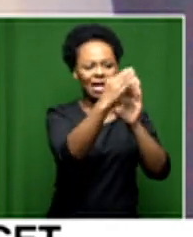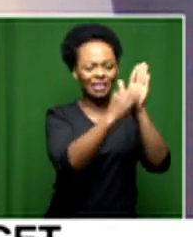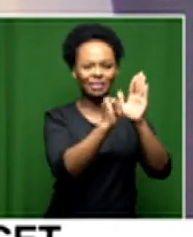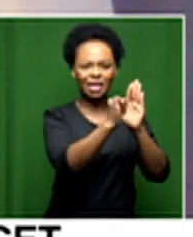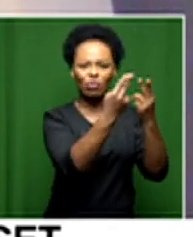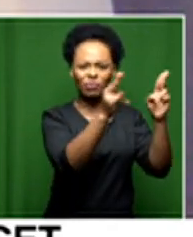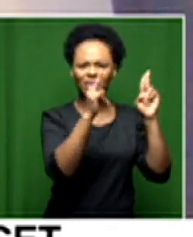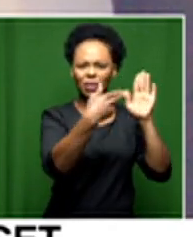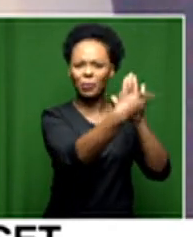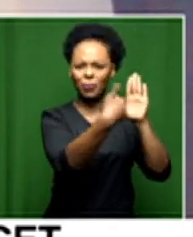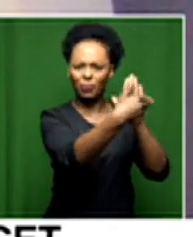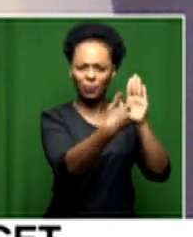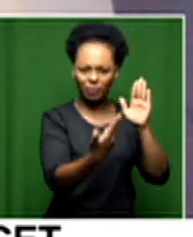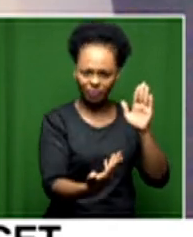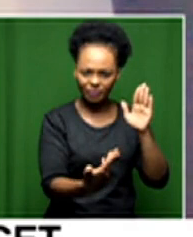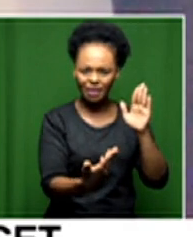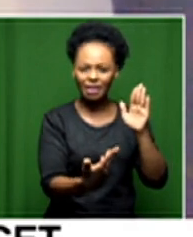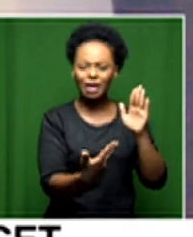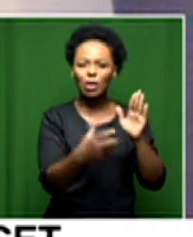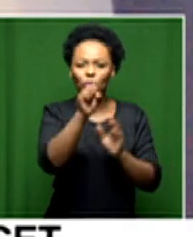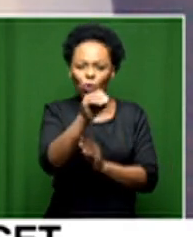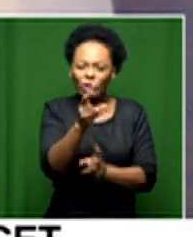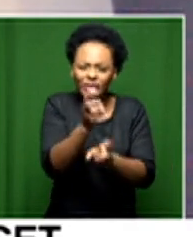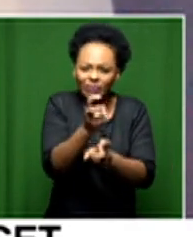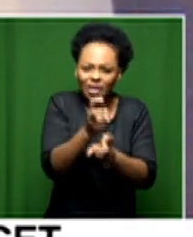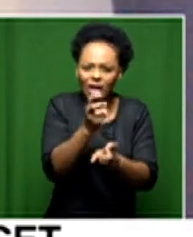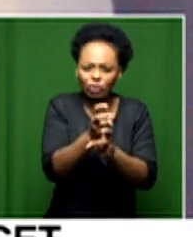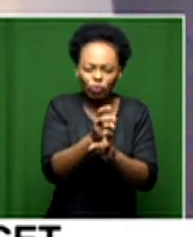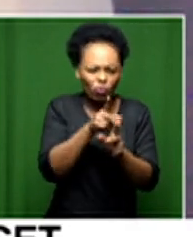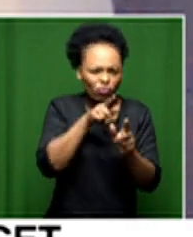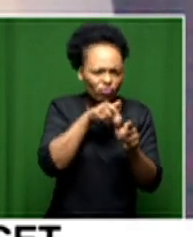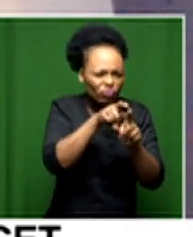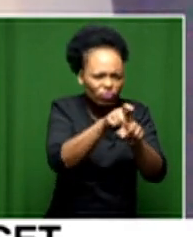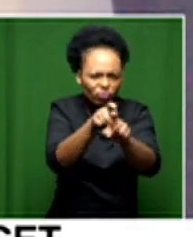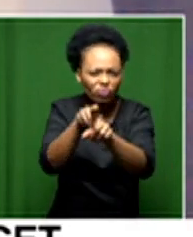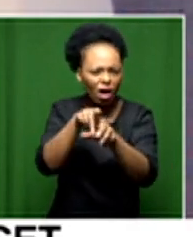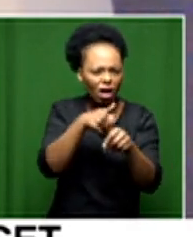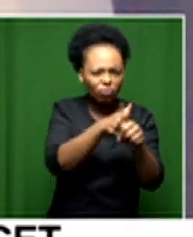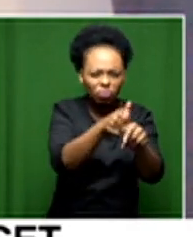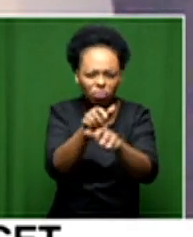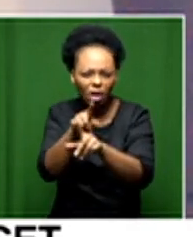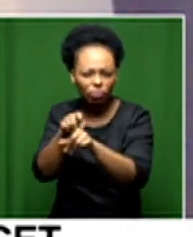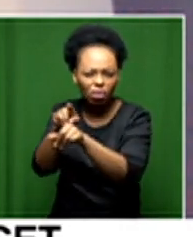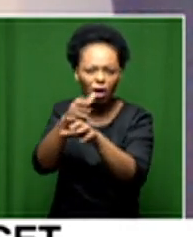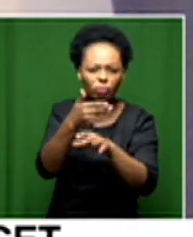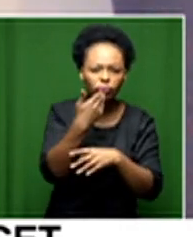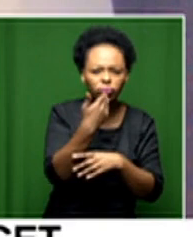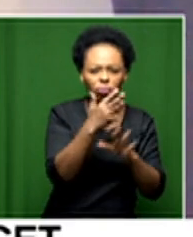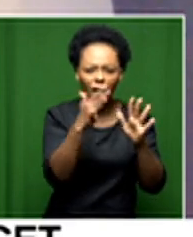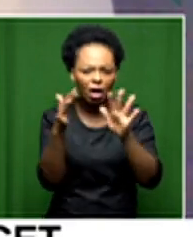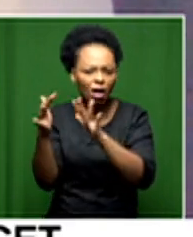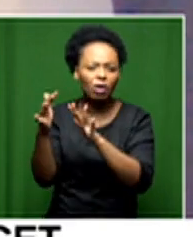the difficulty has been to trace these records. And we should recall, Sakina,